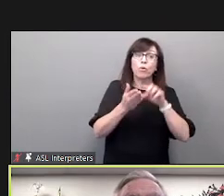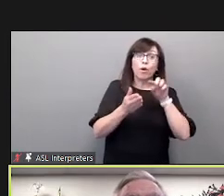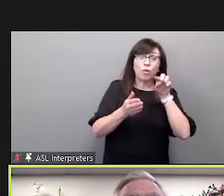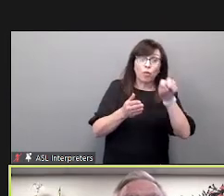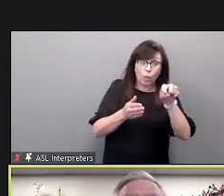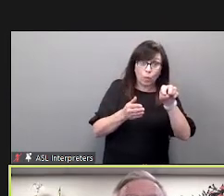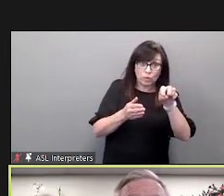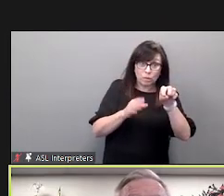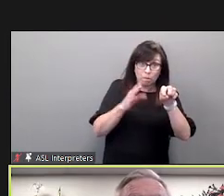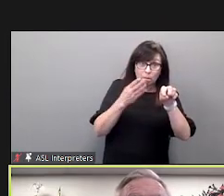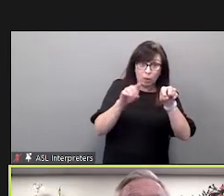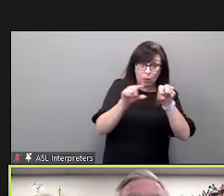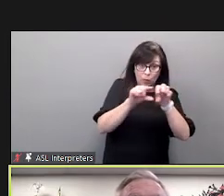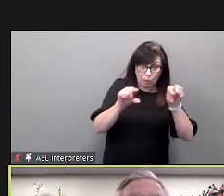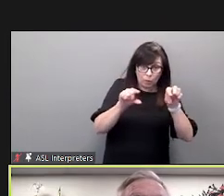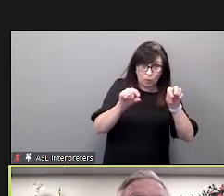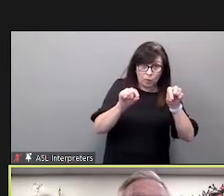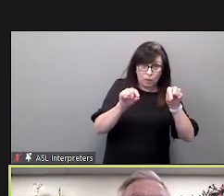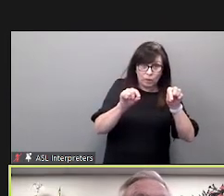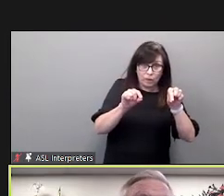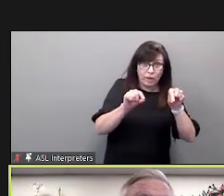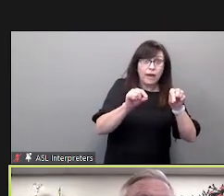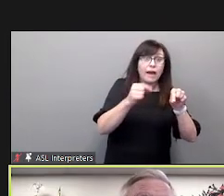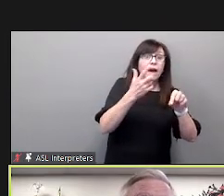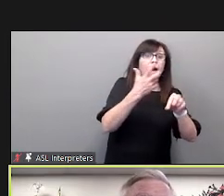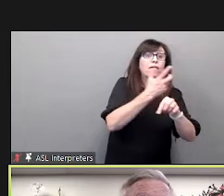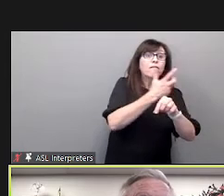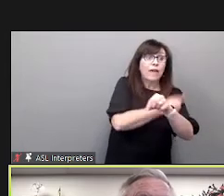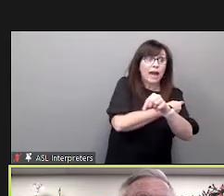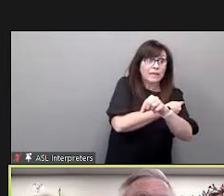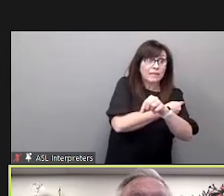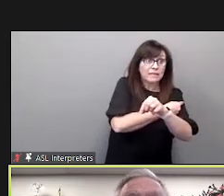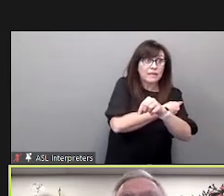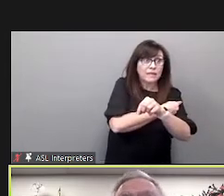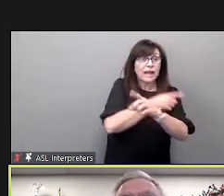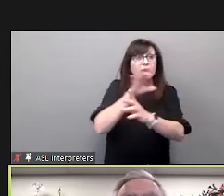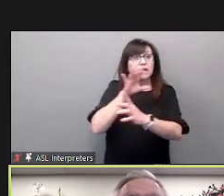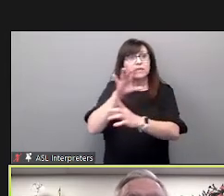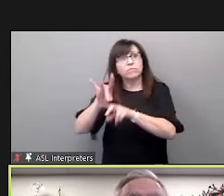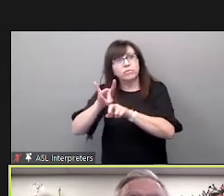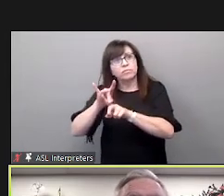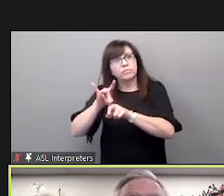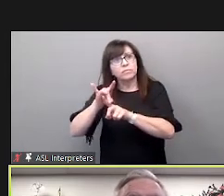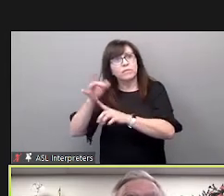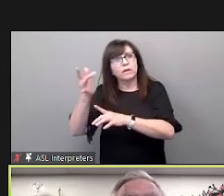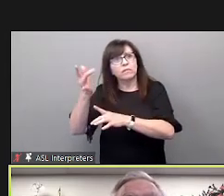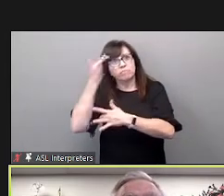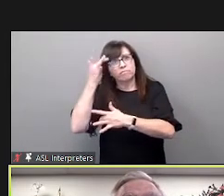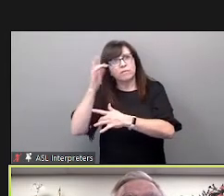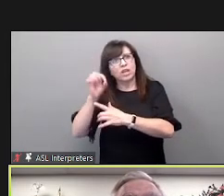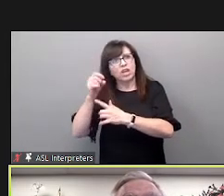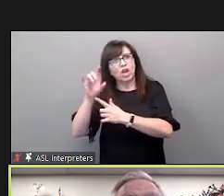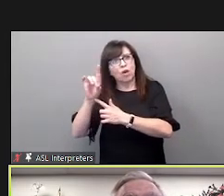vaccinated, who've had COVID. It's 30,513. Is that